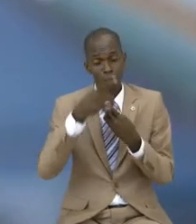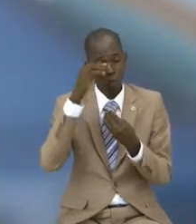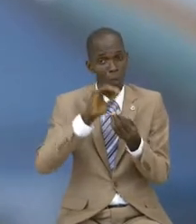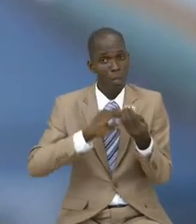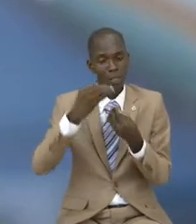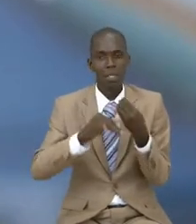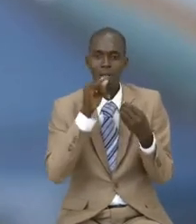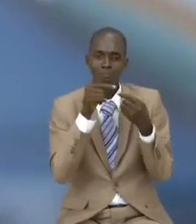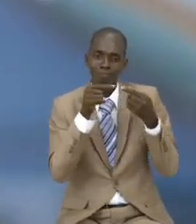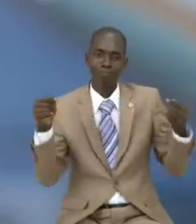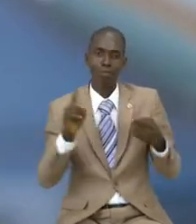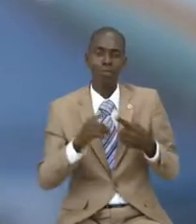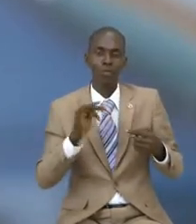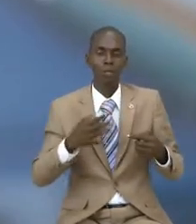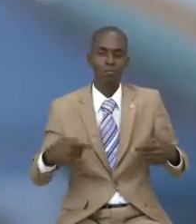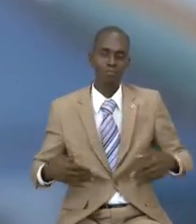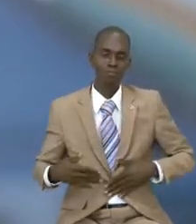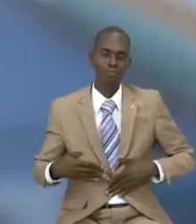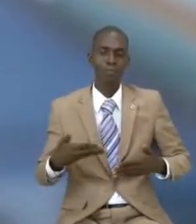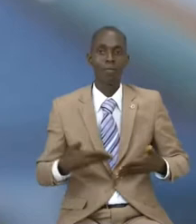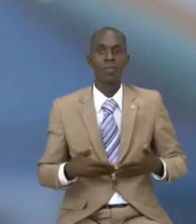terms. So after eating banana, I noticed that